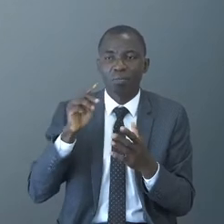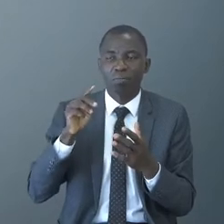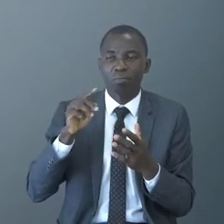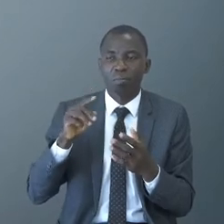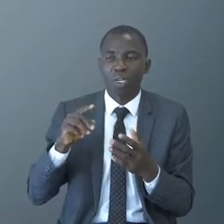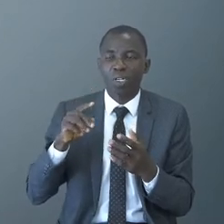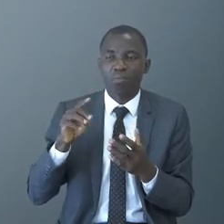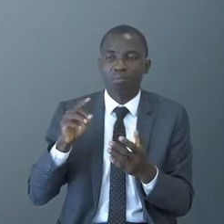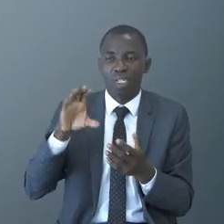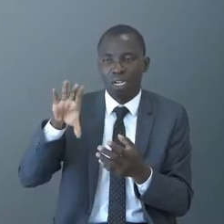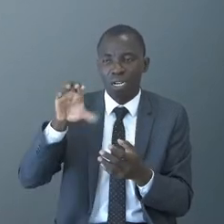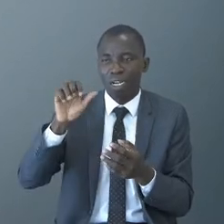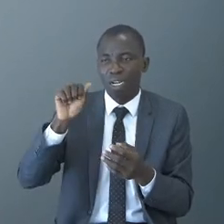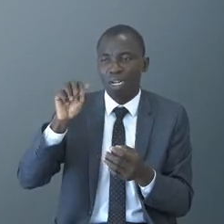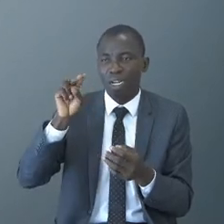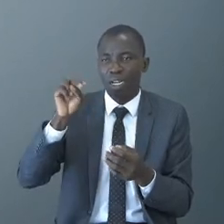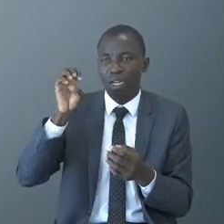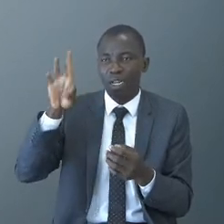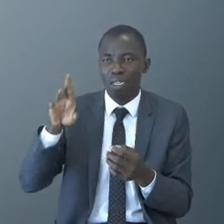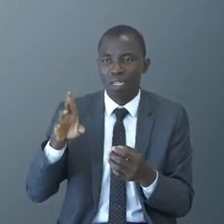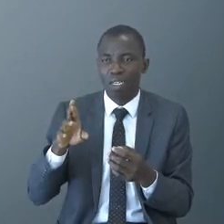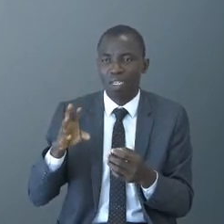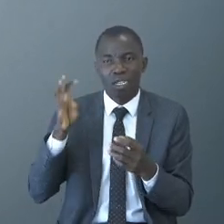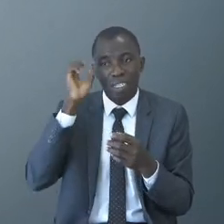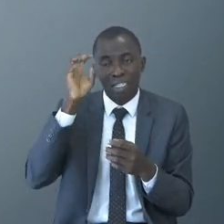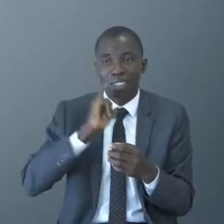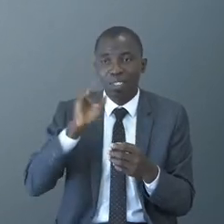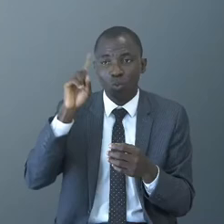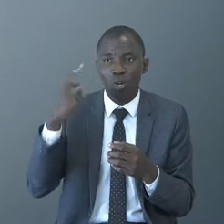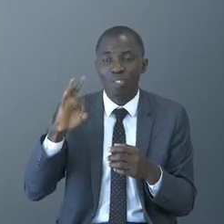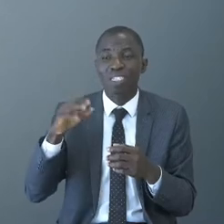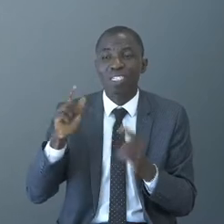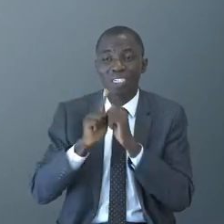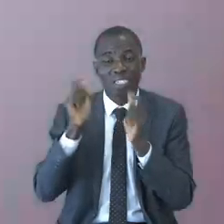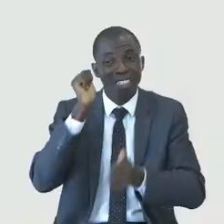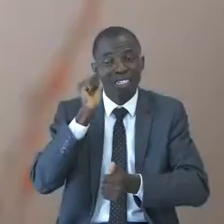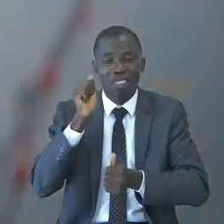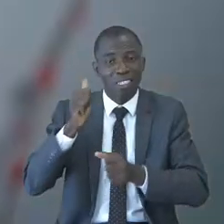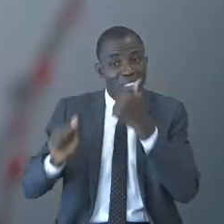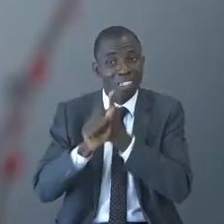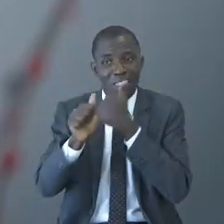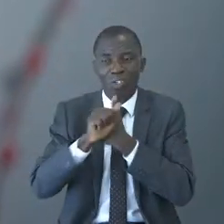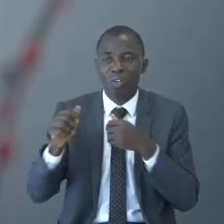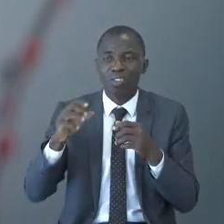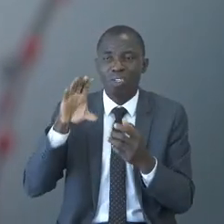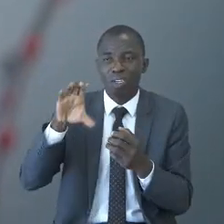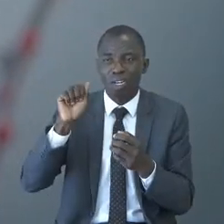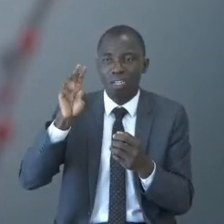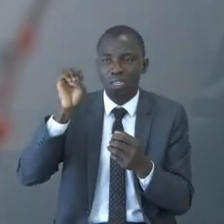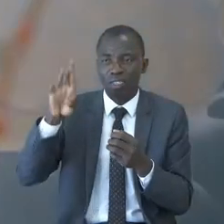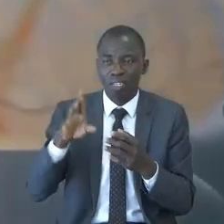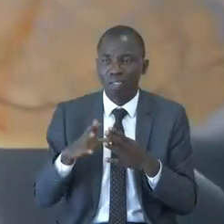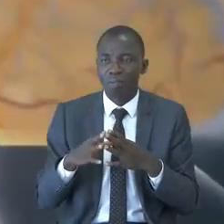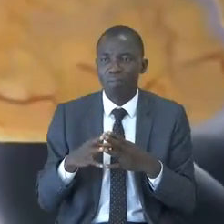is one of the very dangerous cancers affecting men. Normally, from the age of